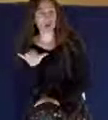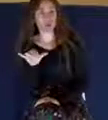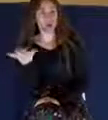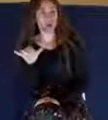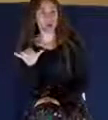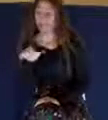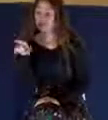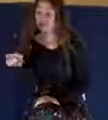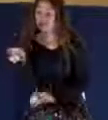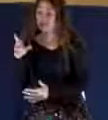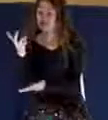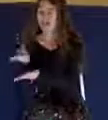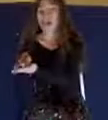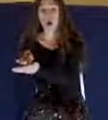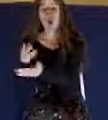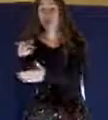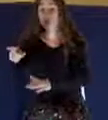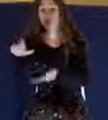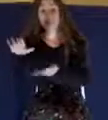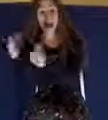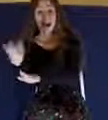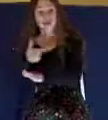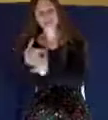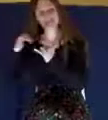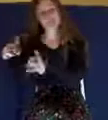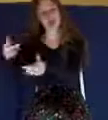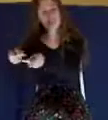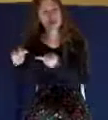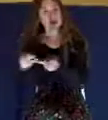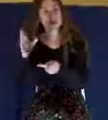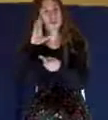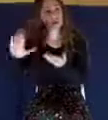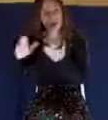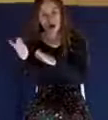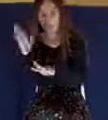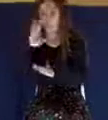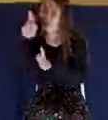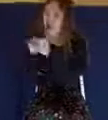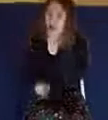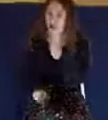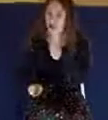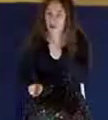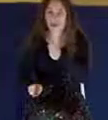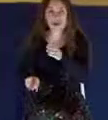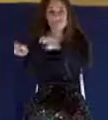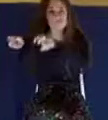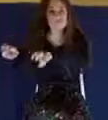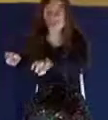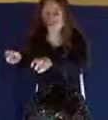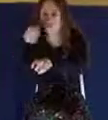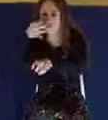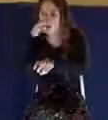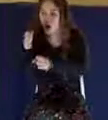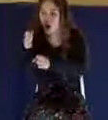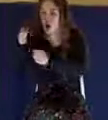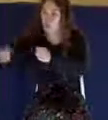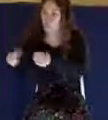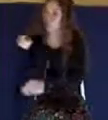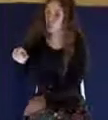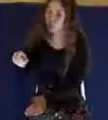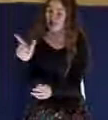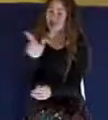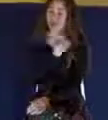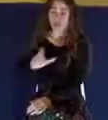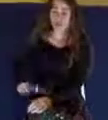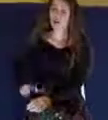thou diest, will I die. And there will I be buried. The Lord do so to me and more also, if